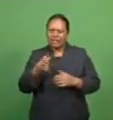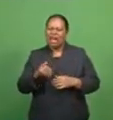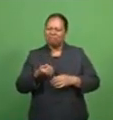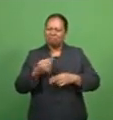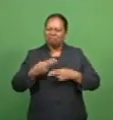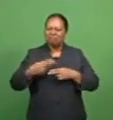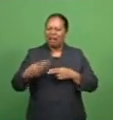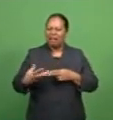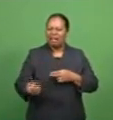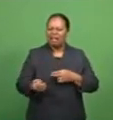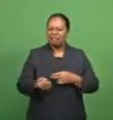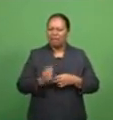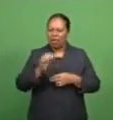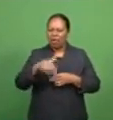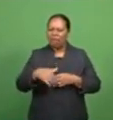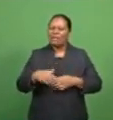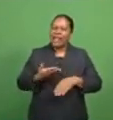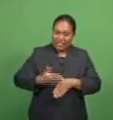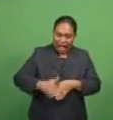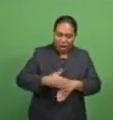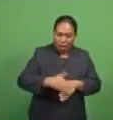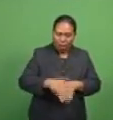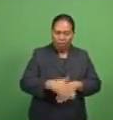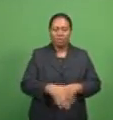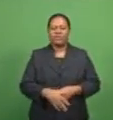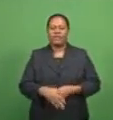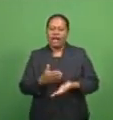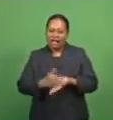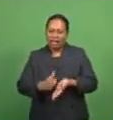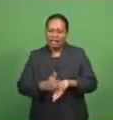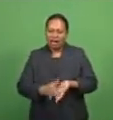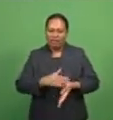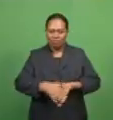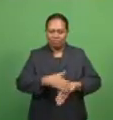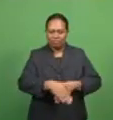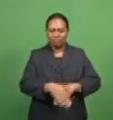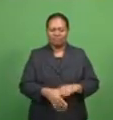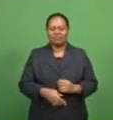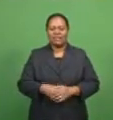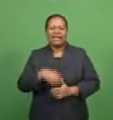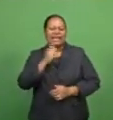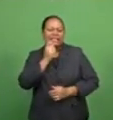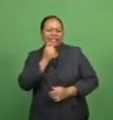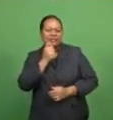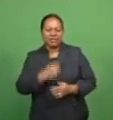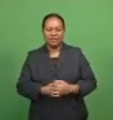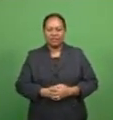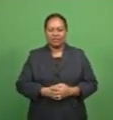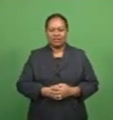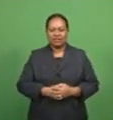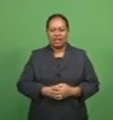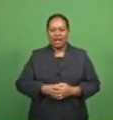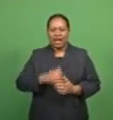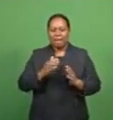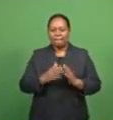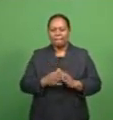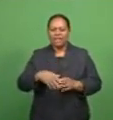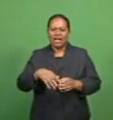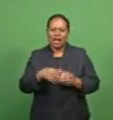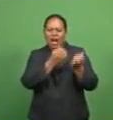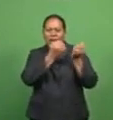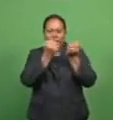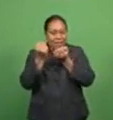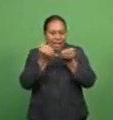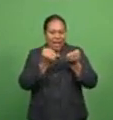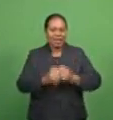there, dalo, cassava, little bit. I plant my backyard is watermelon